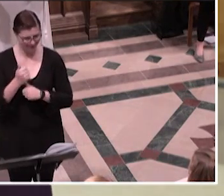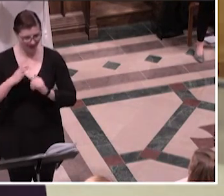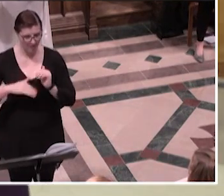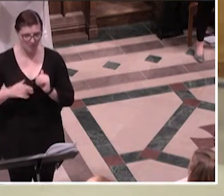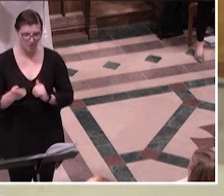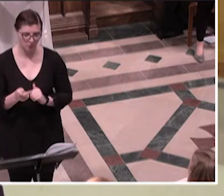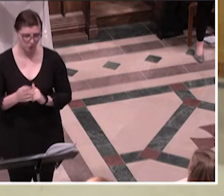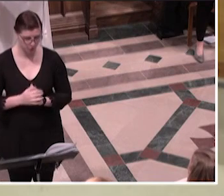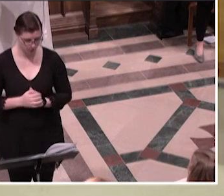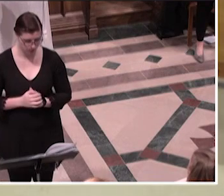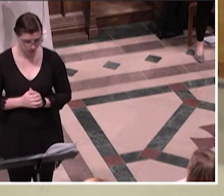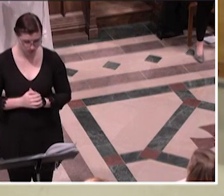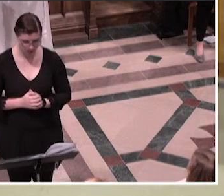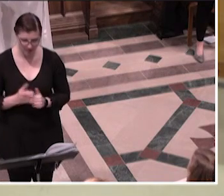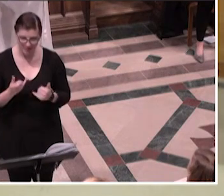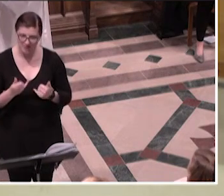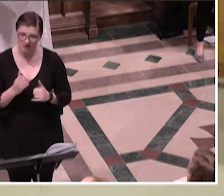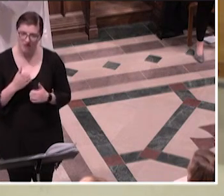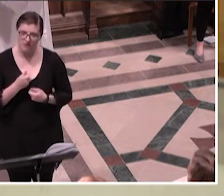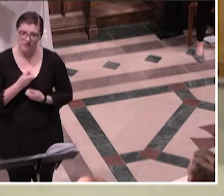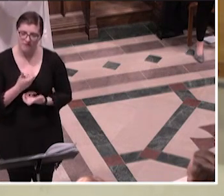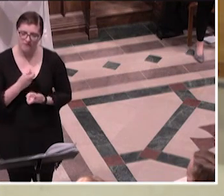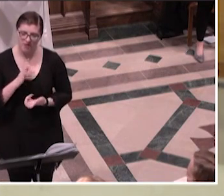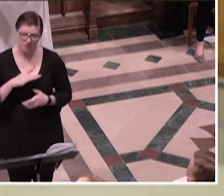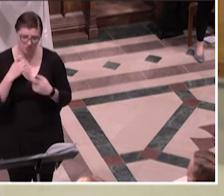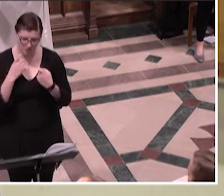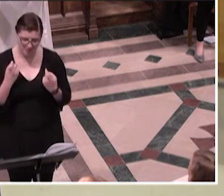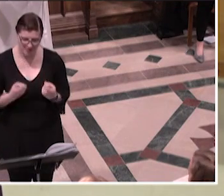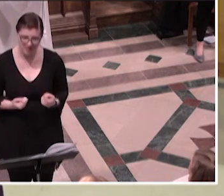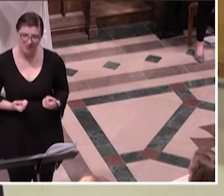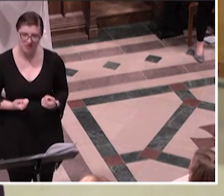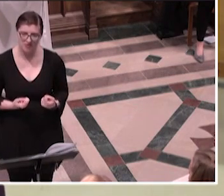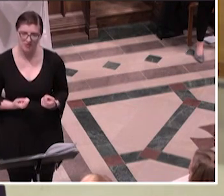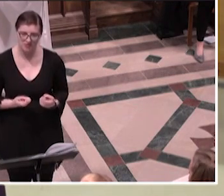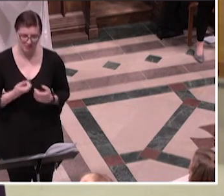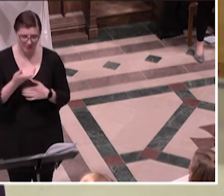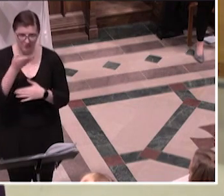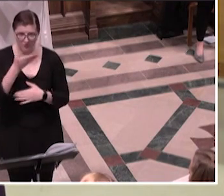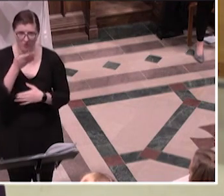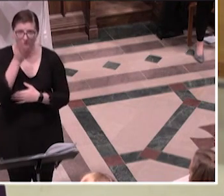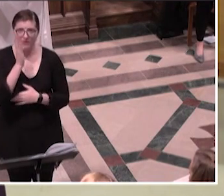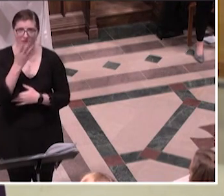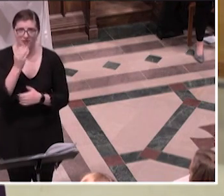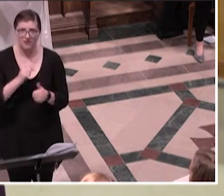Let us confess our sins in the presence of God and one another.